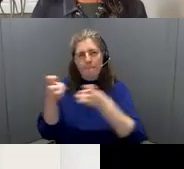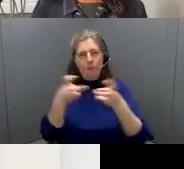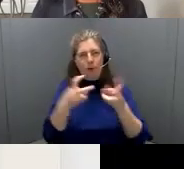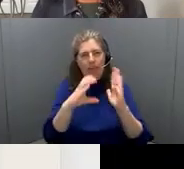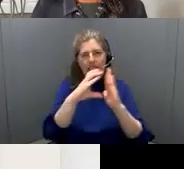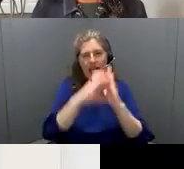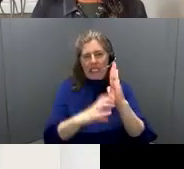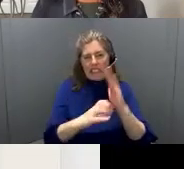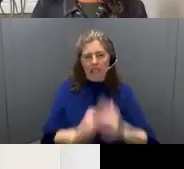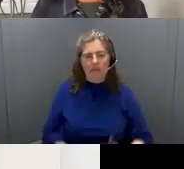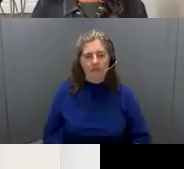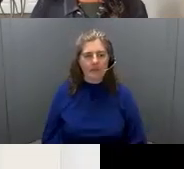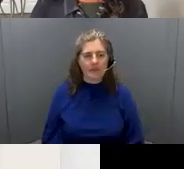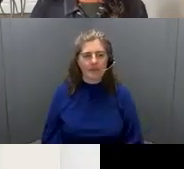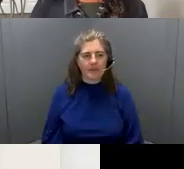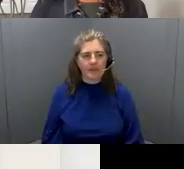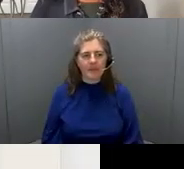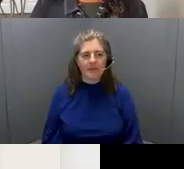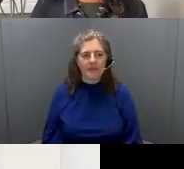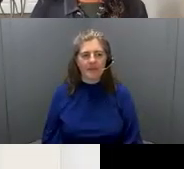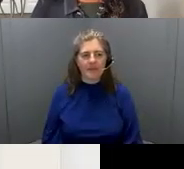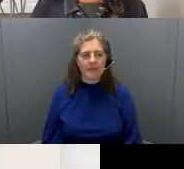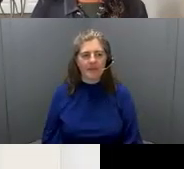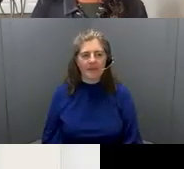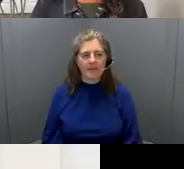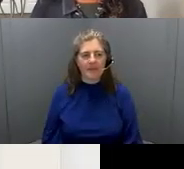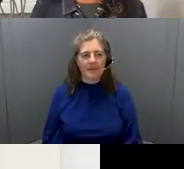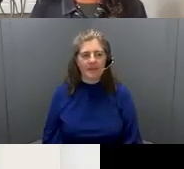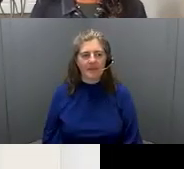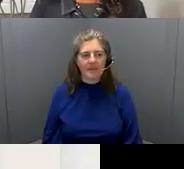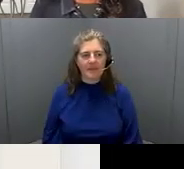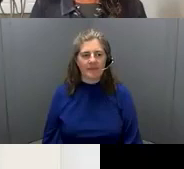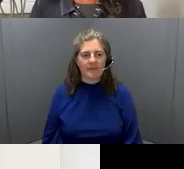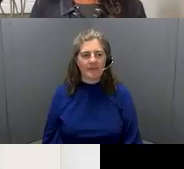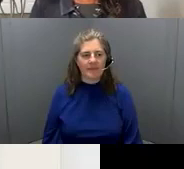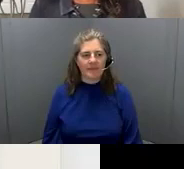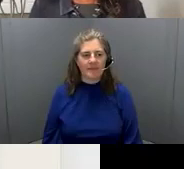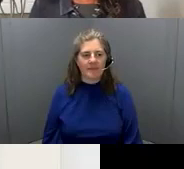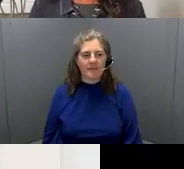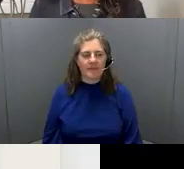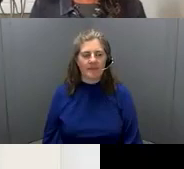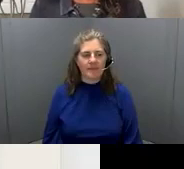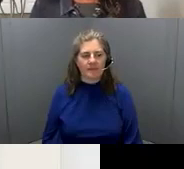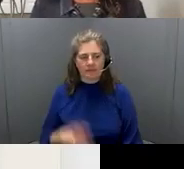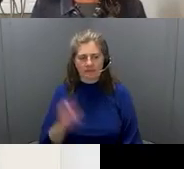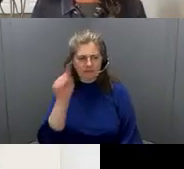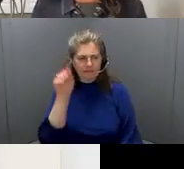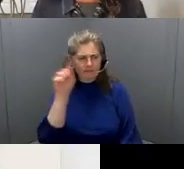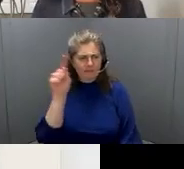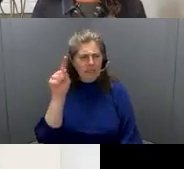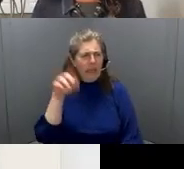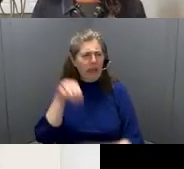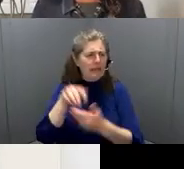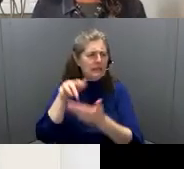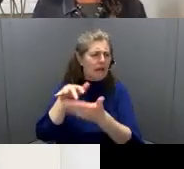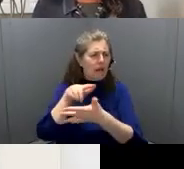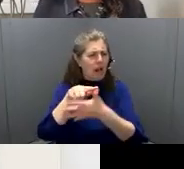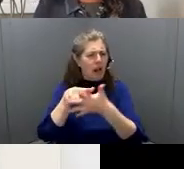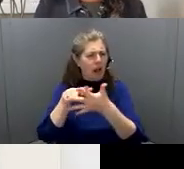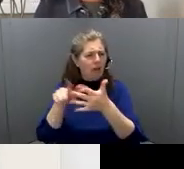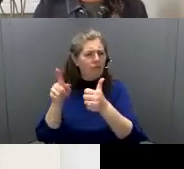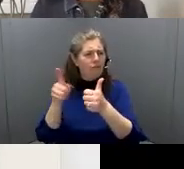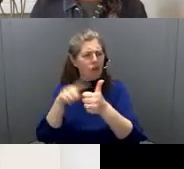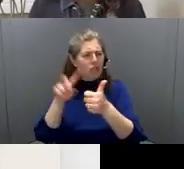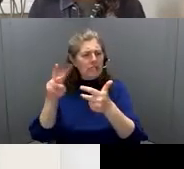right there. Oh, let's go in the study. Yeah, okay, second. Finally, okay, that looks pretty good. I'm just going to copy that